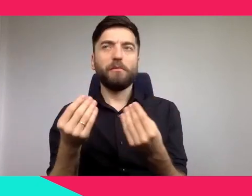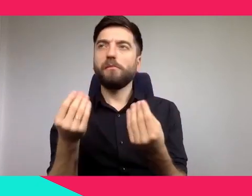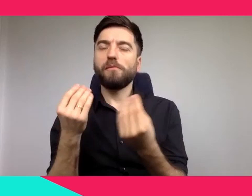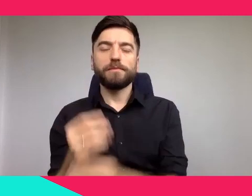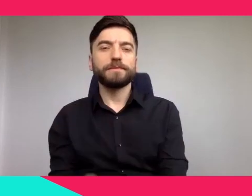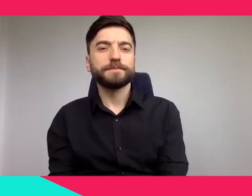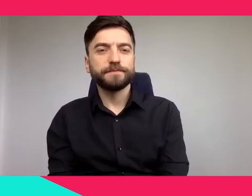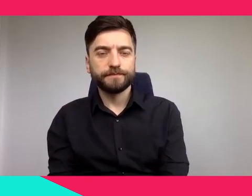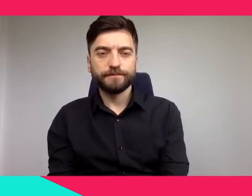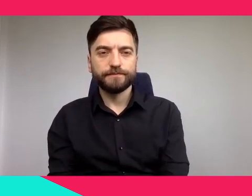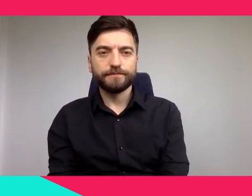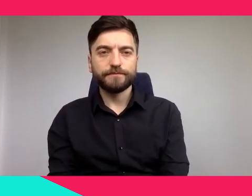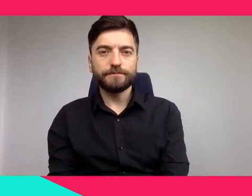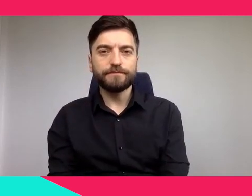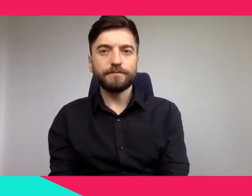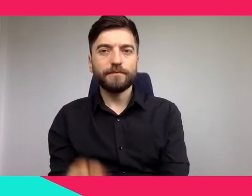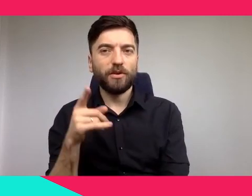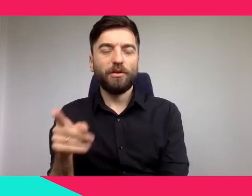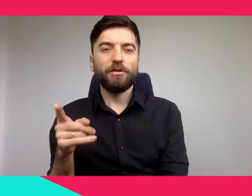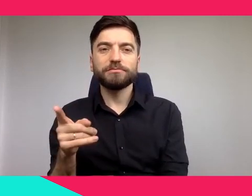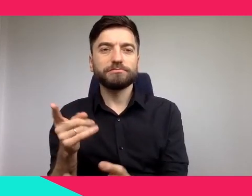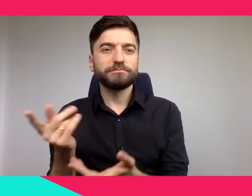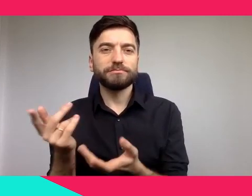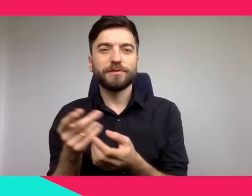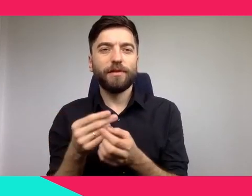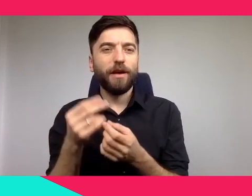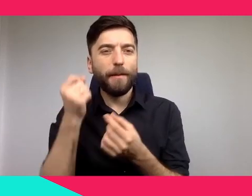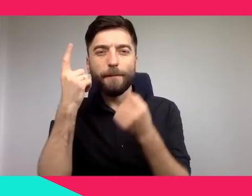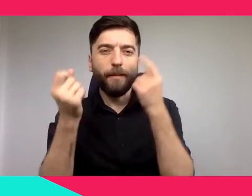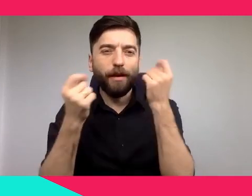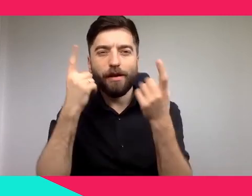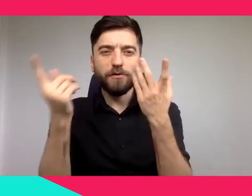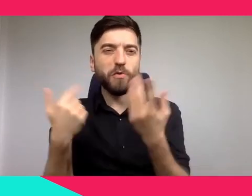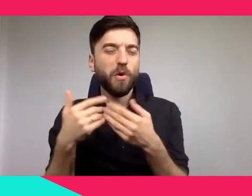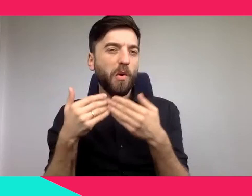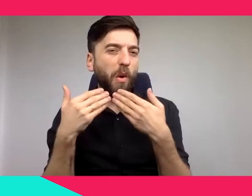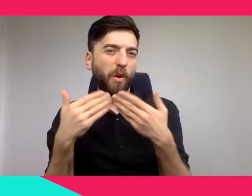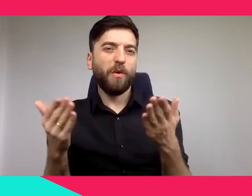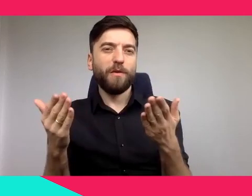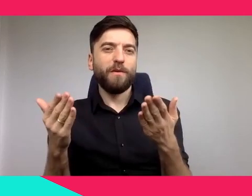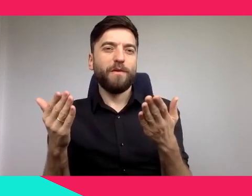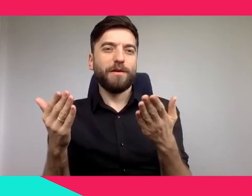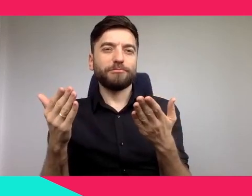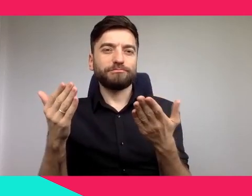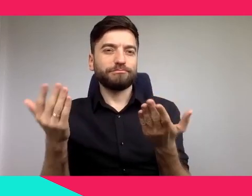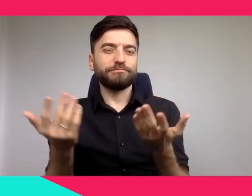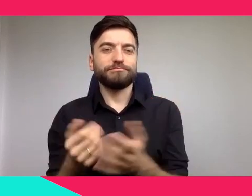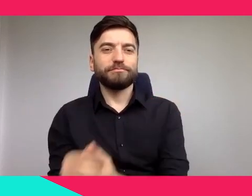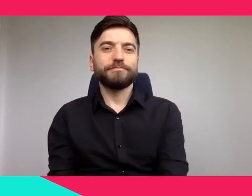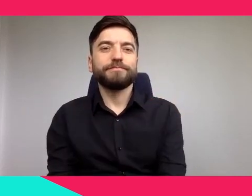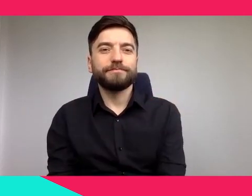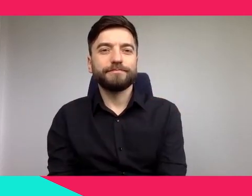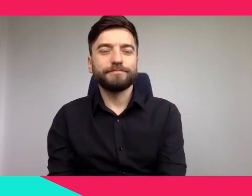everything. So suddenly we had 120,000 images, works of art that we